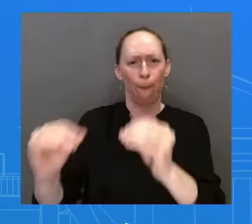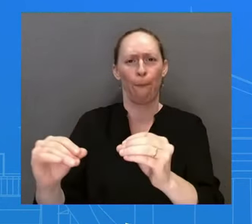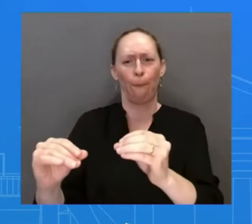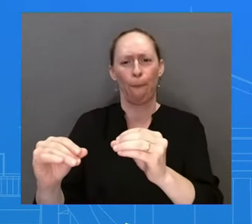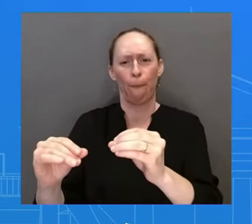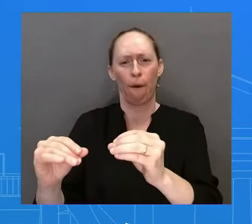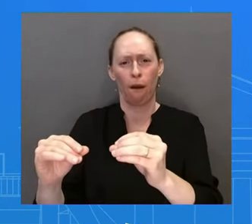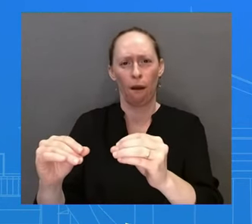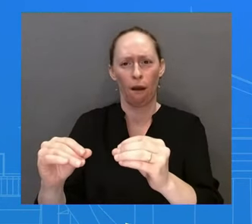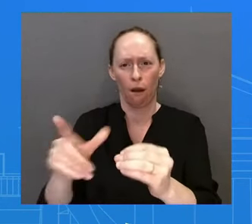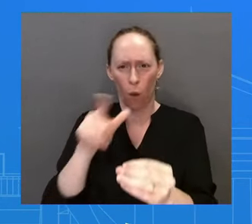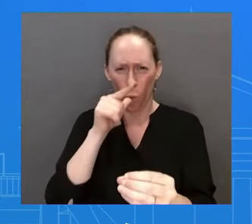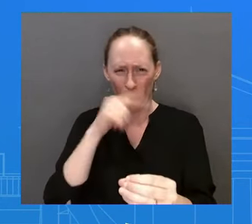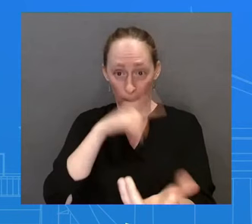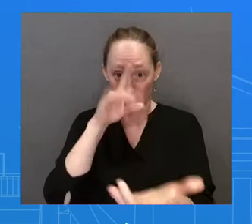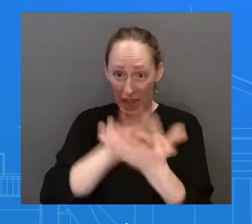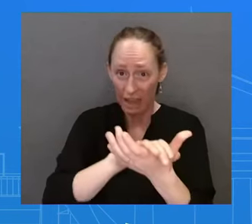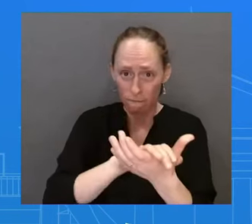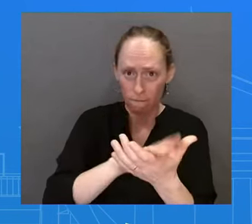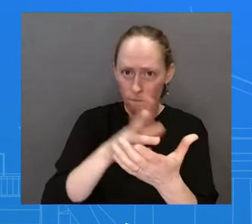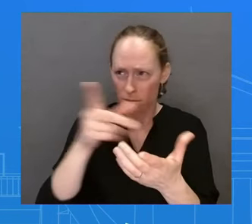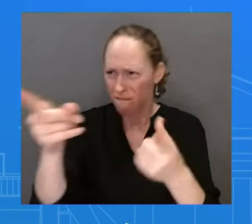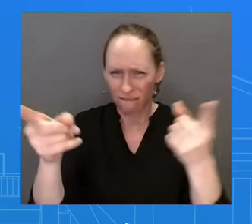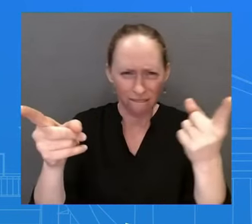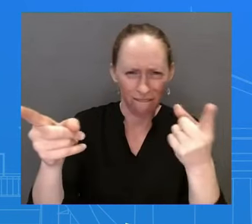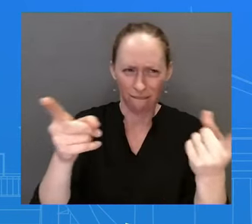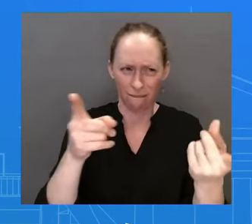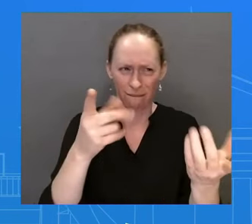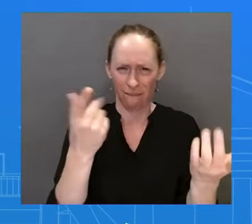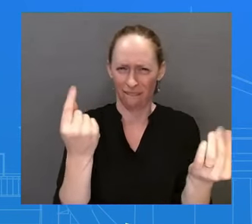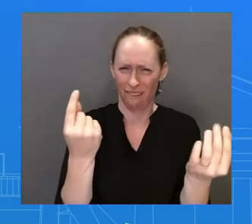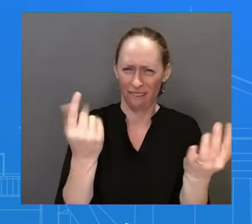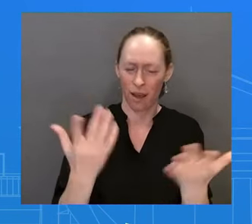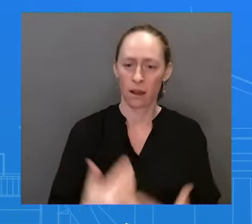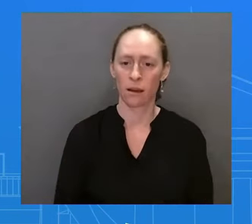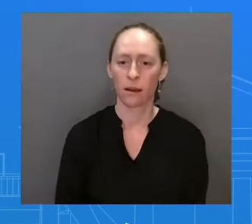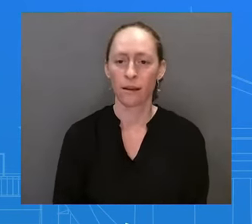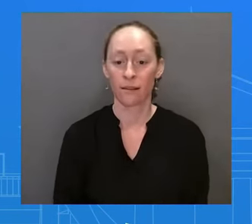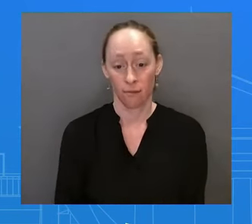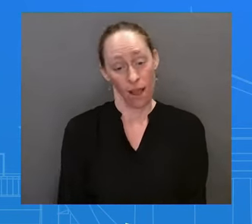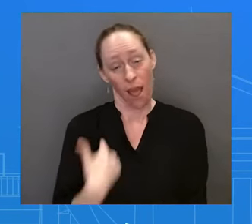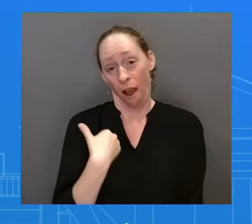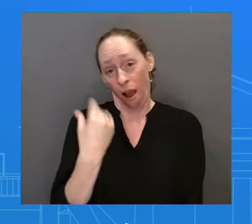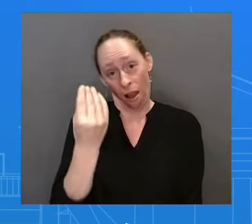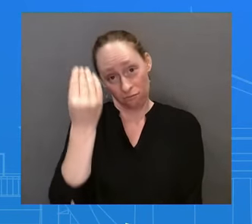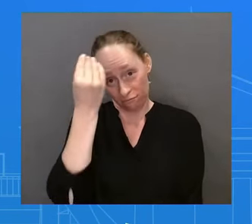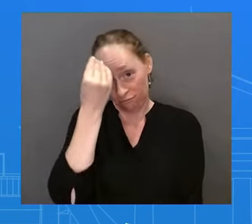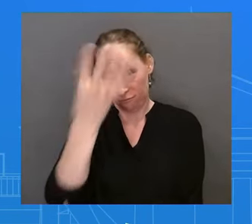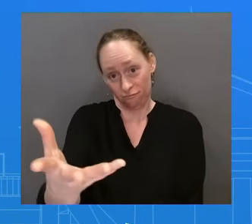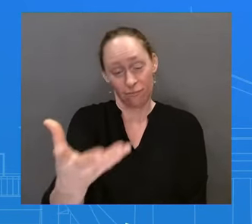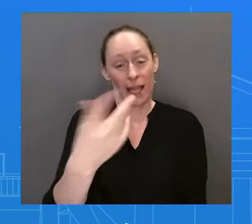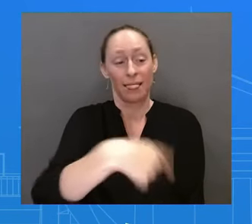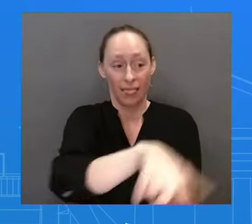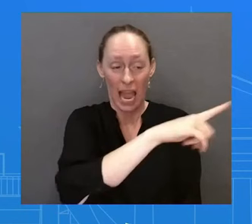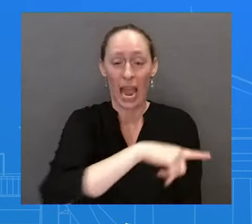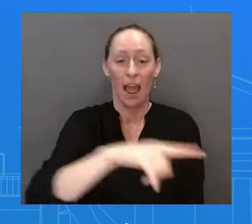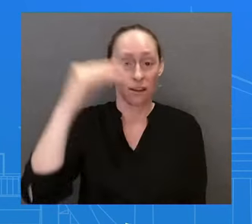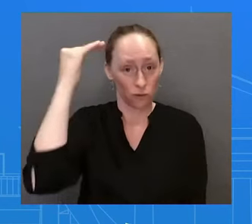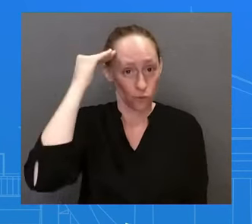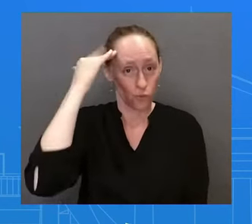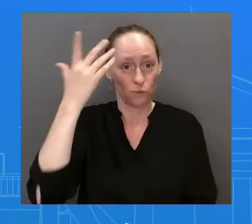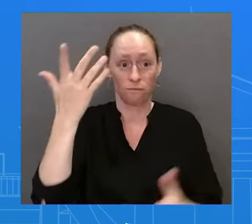previous administration would have had access to the same intelligence that we did. Now, whether they availed themselves of that